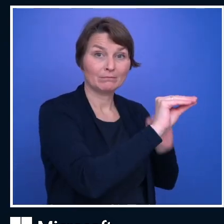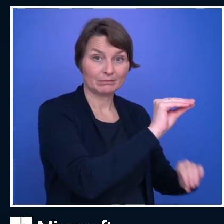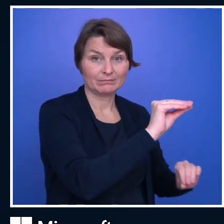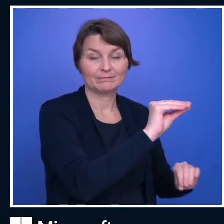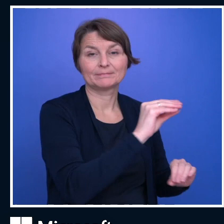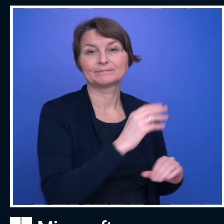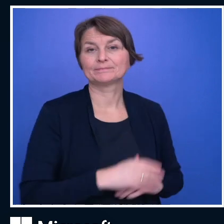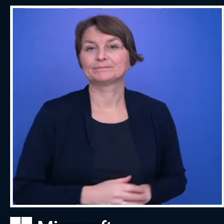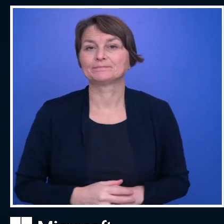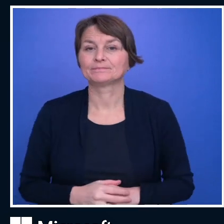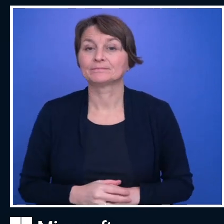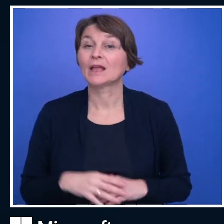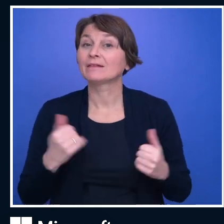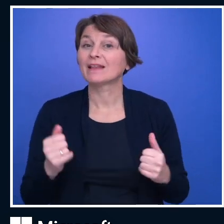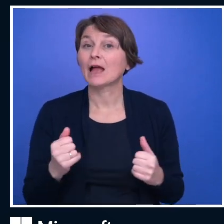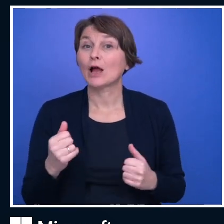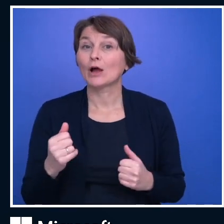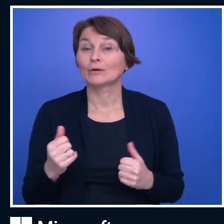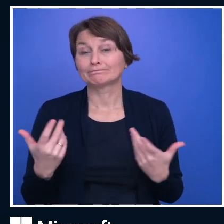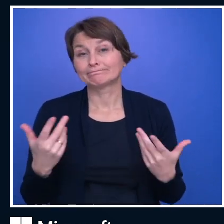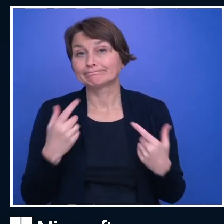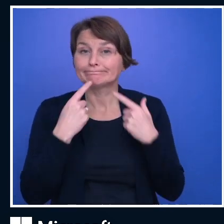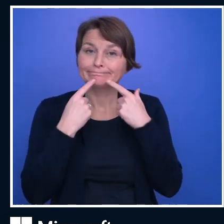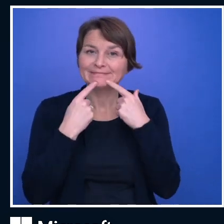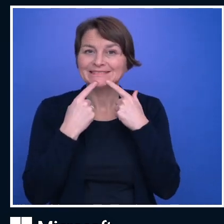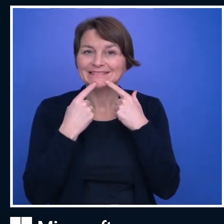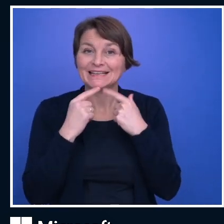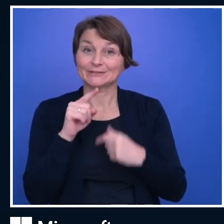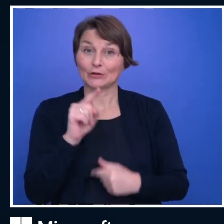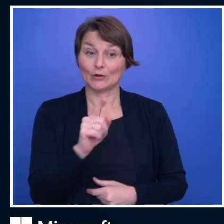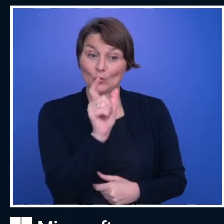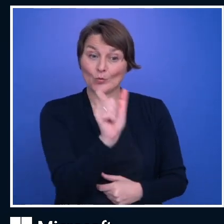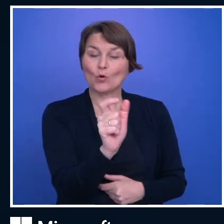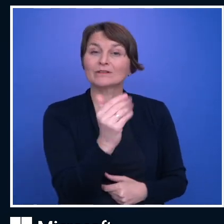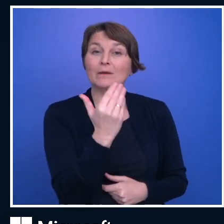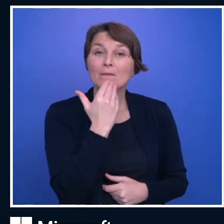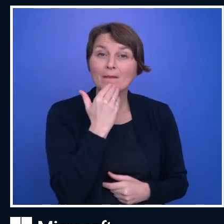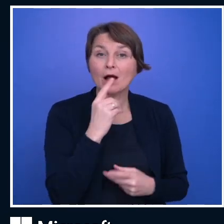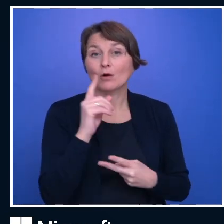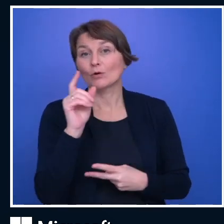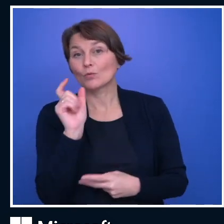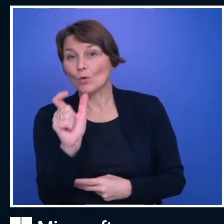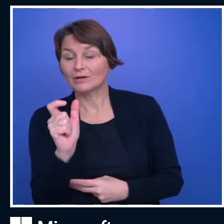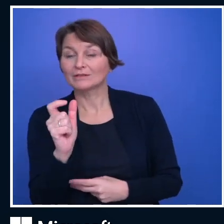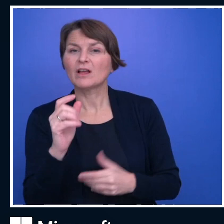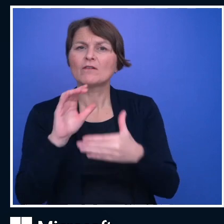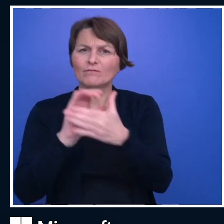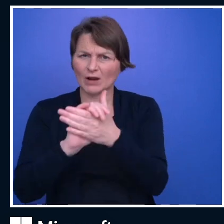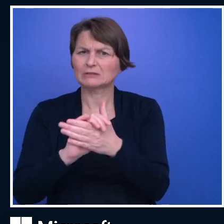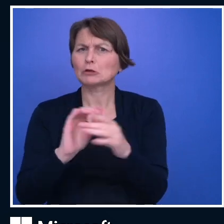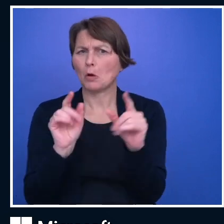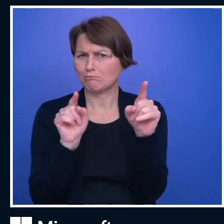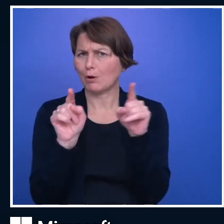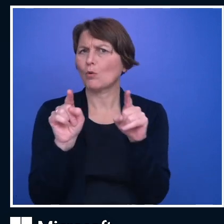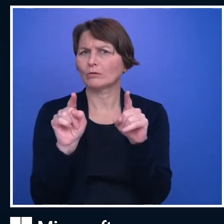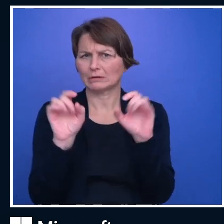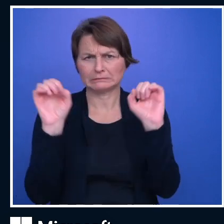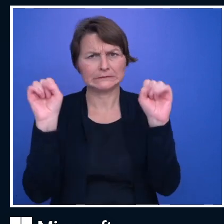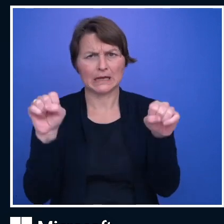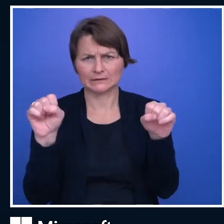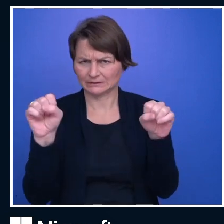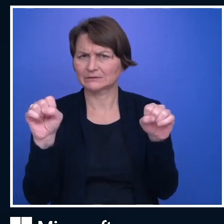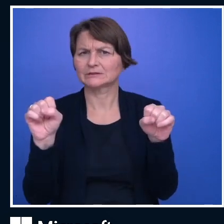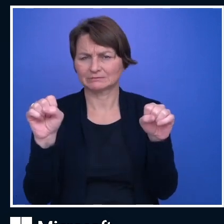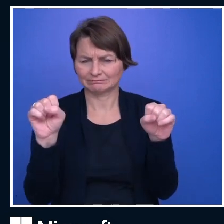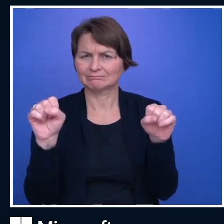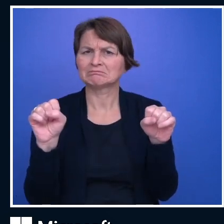that it would be in inbox would be higher, since the word mother must, or the word friend must have a higher probability that it would be in the word in your